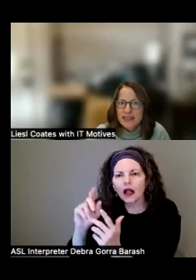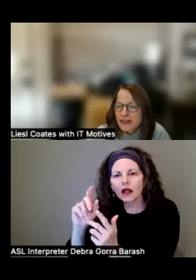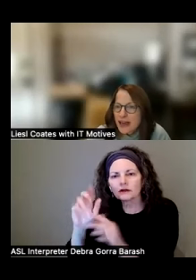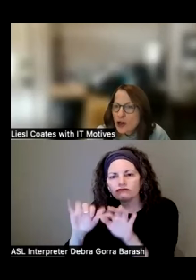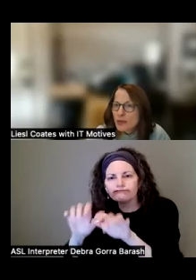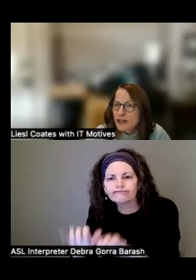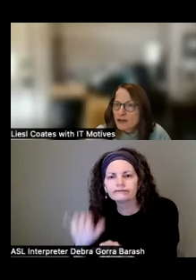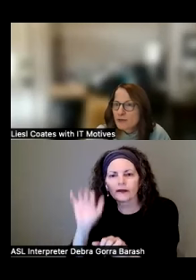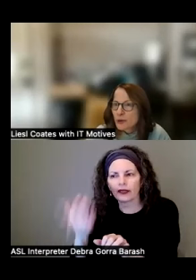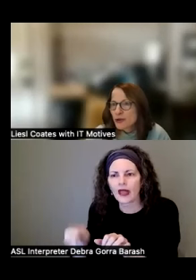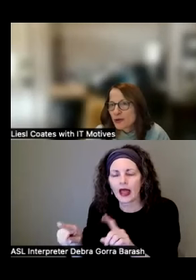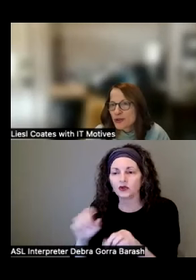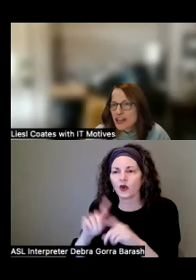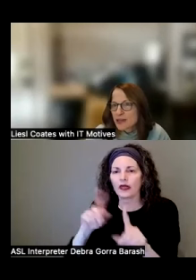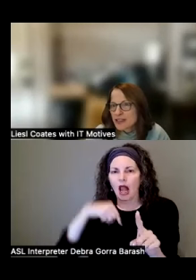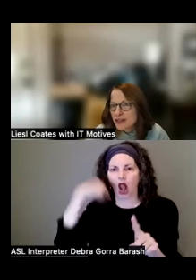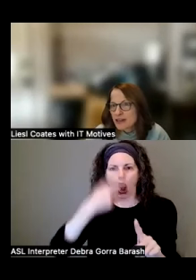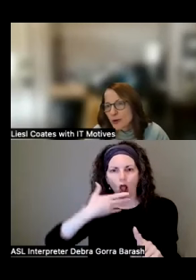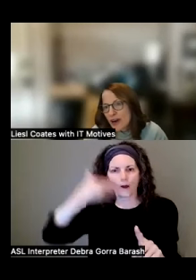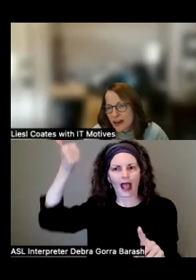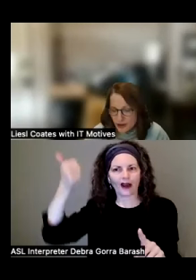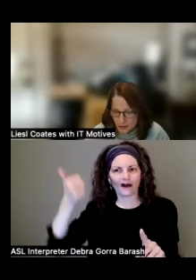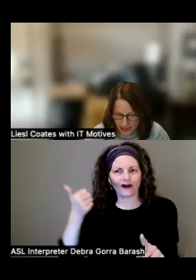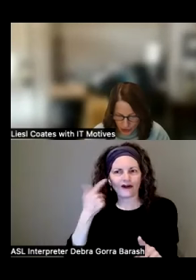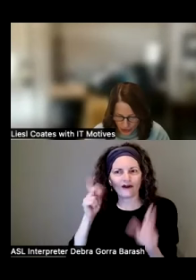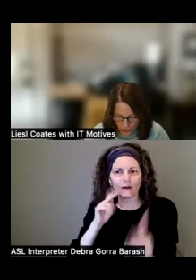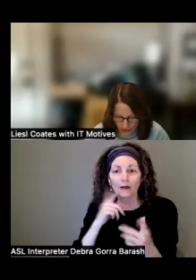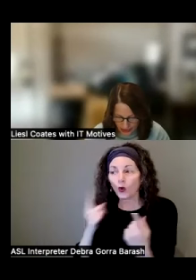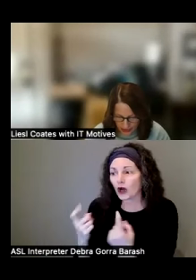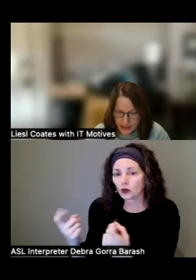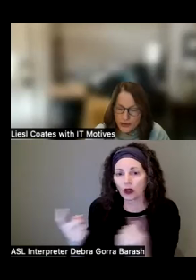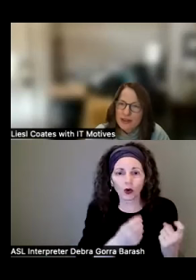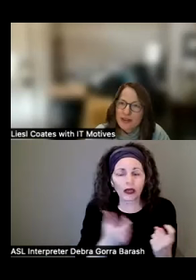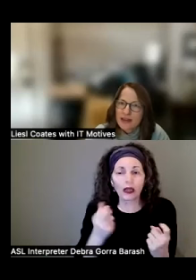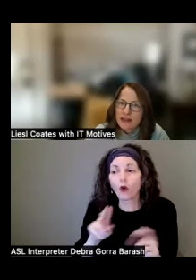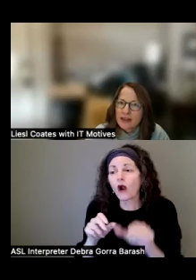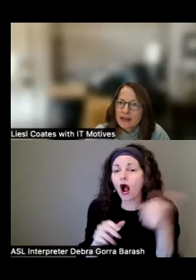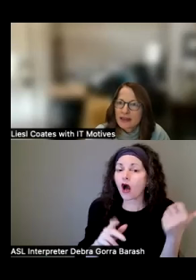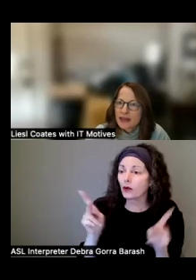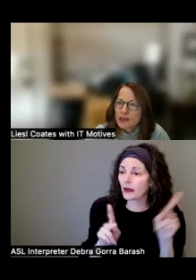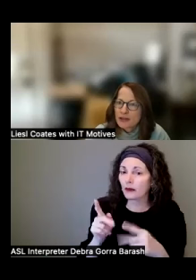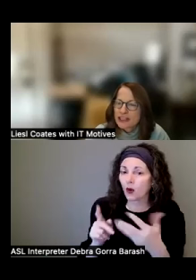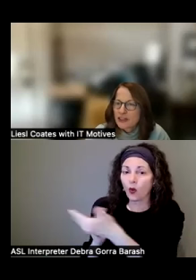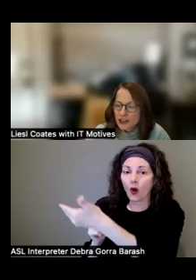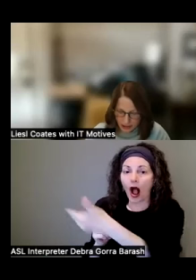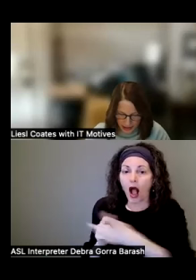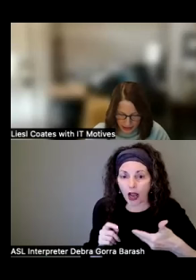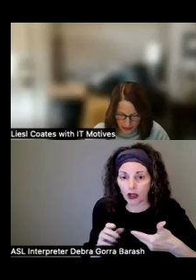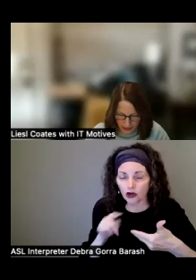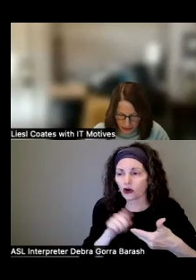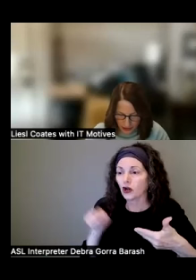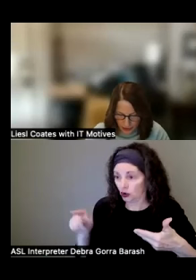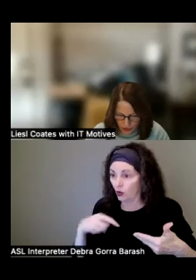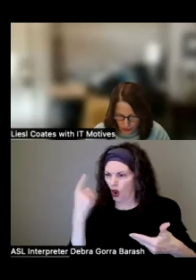them stand out better for recruiters like myself or hiring managers, and so that they can get better attention